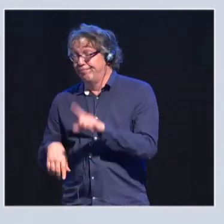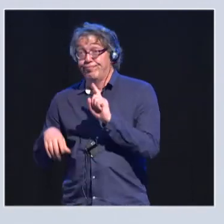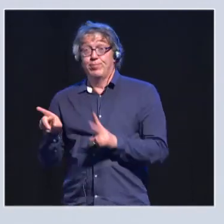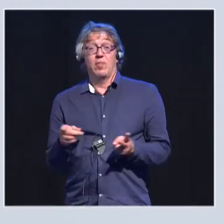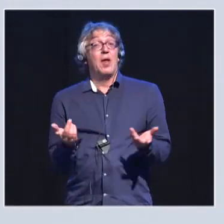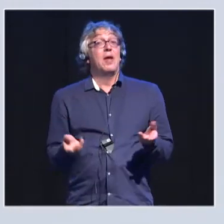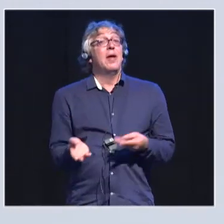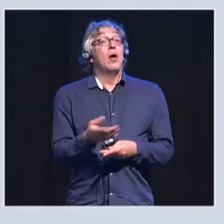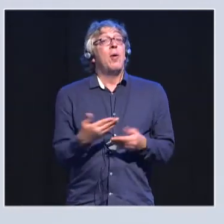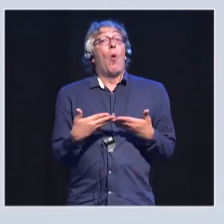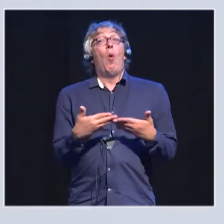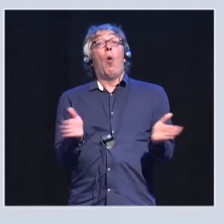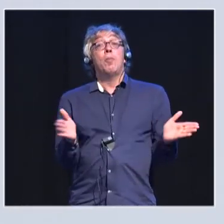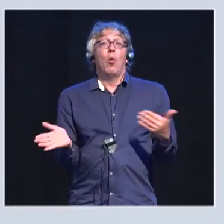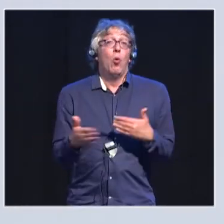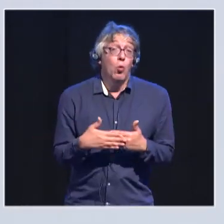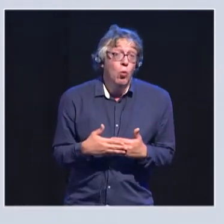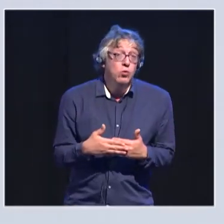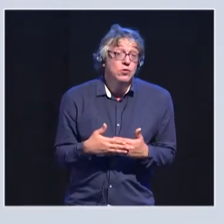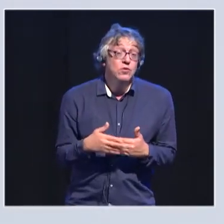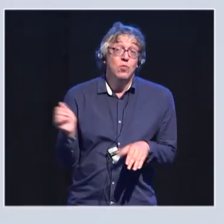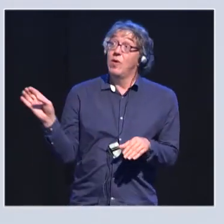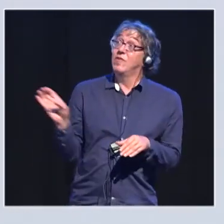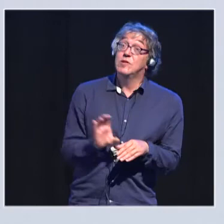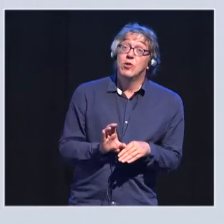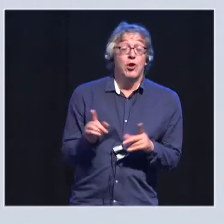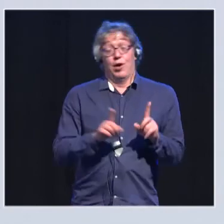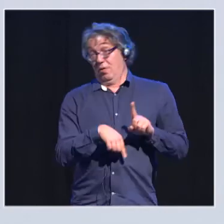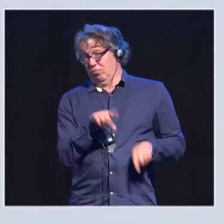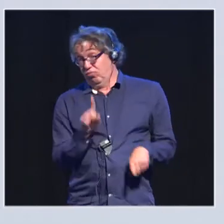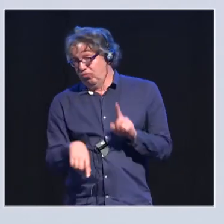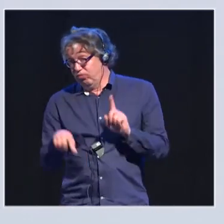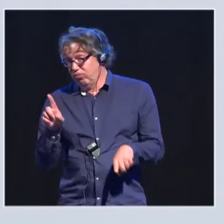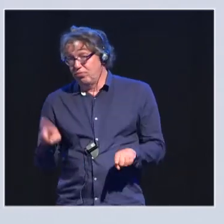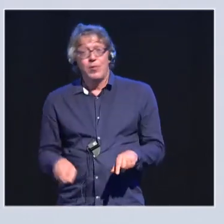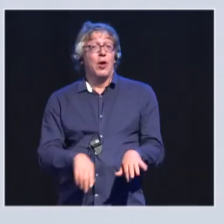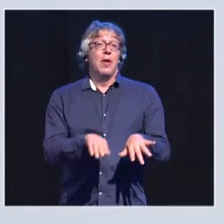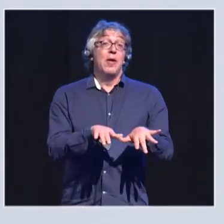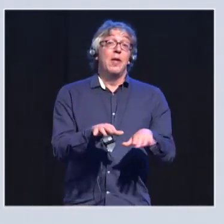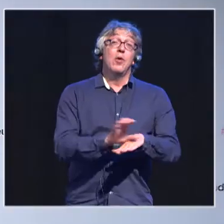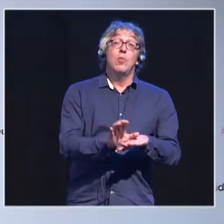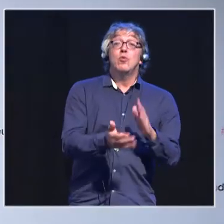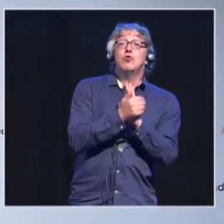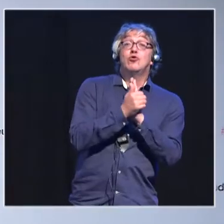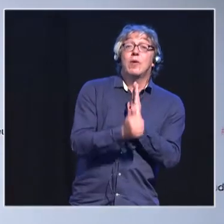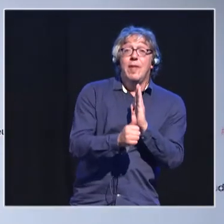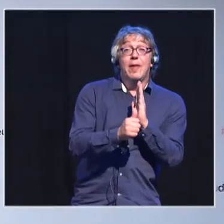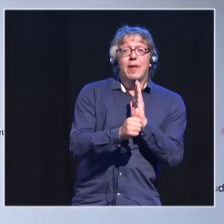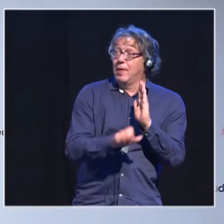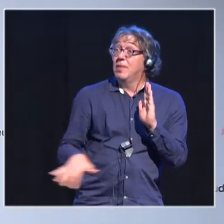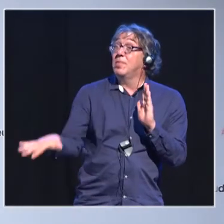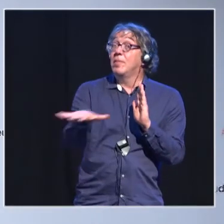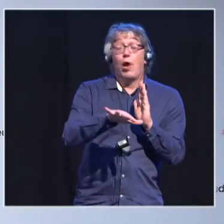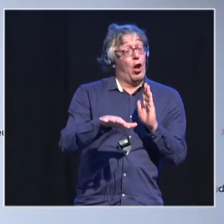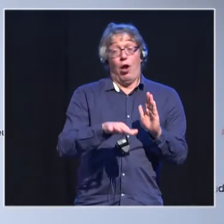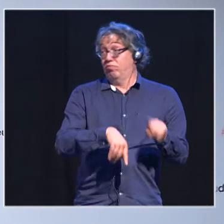of their economies for investment on digital literacy, and so on and so forth. Mr. De